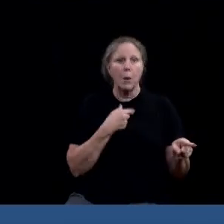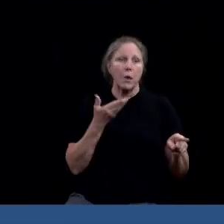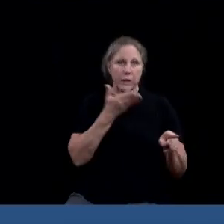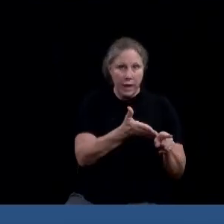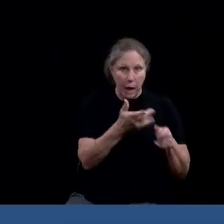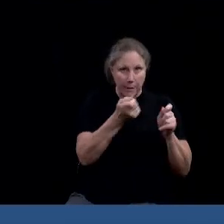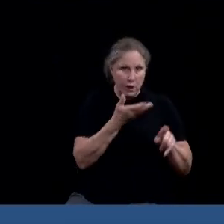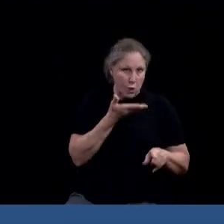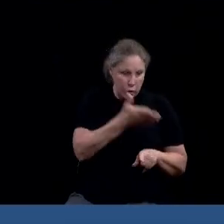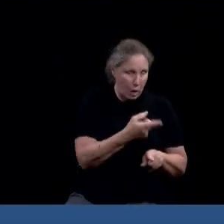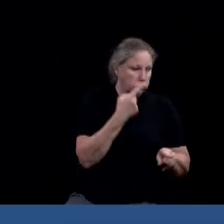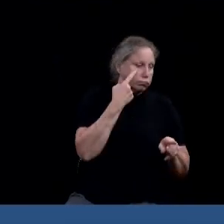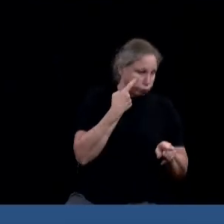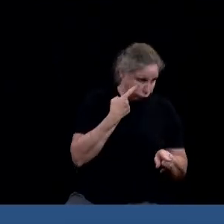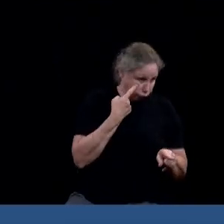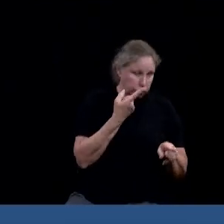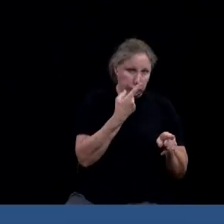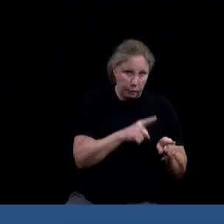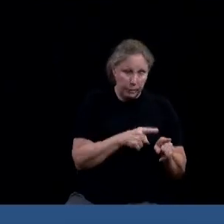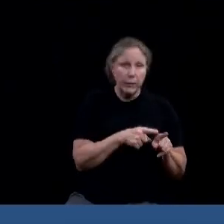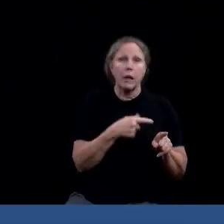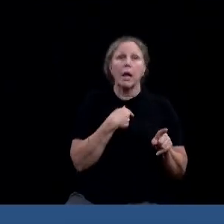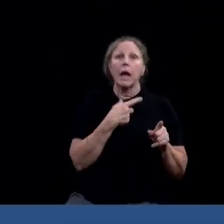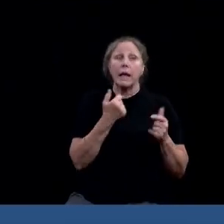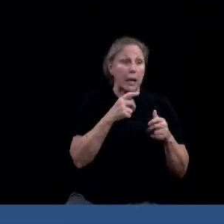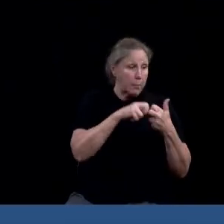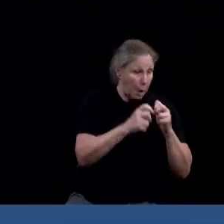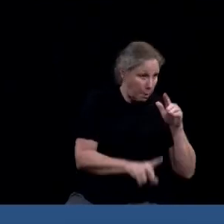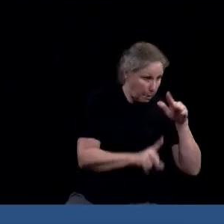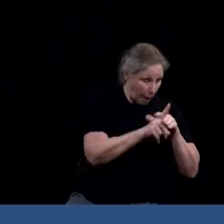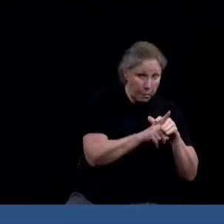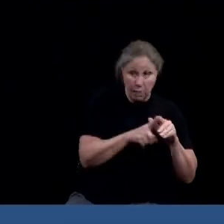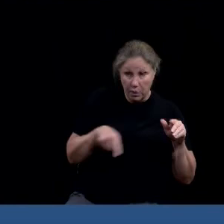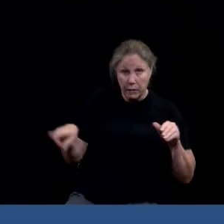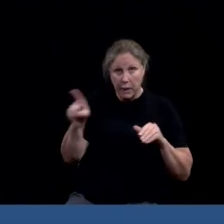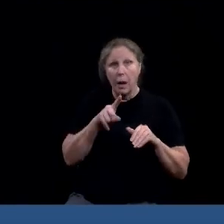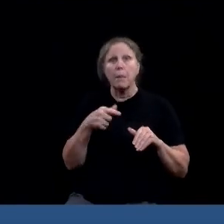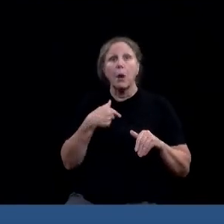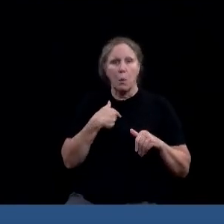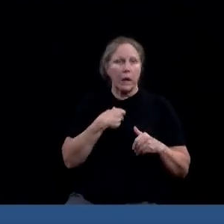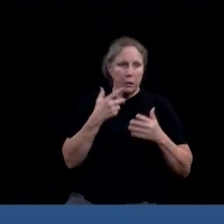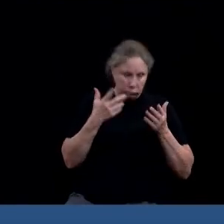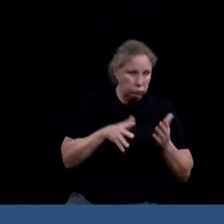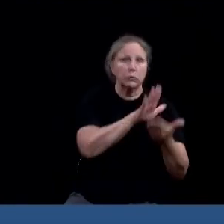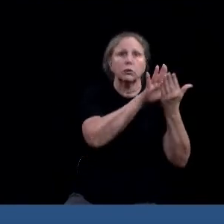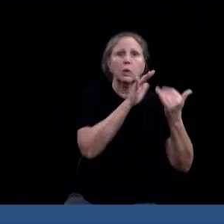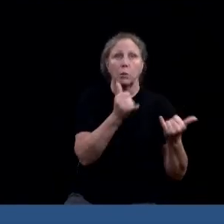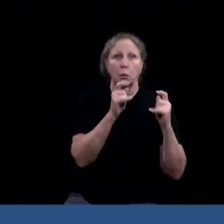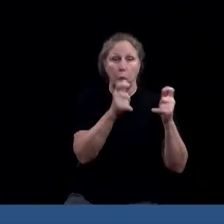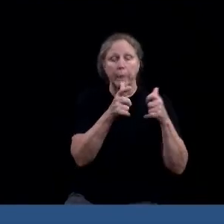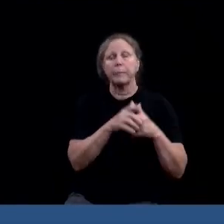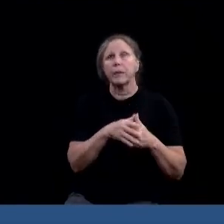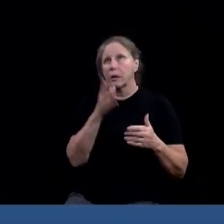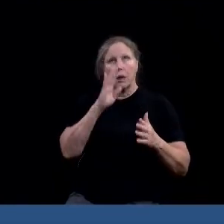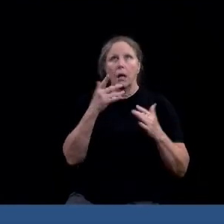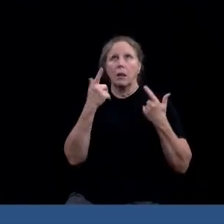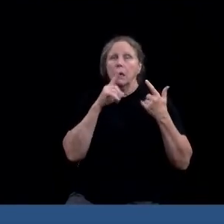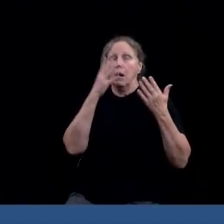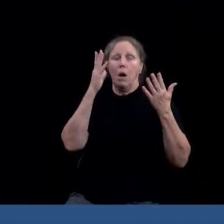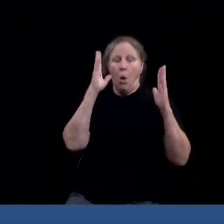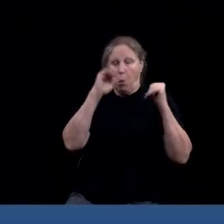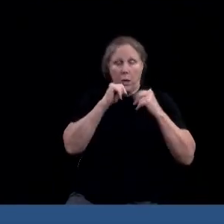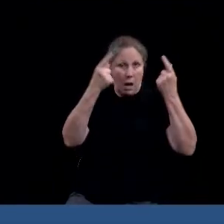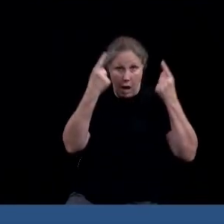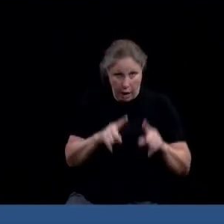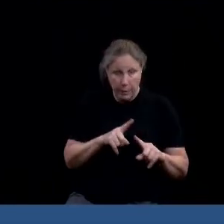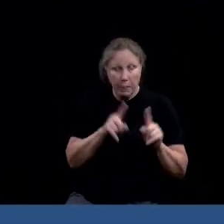any issues if anything should occur, God forbid. So that's the first couple of ways we want to look at